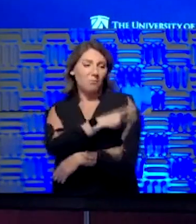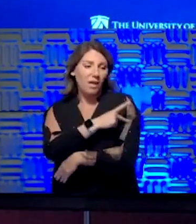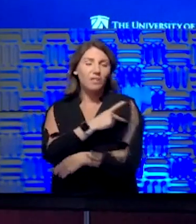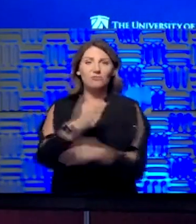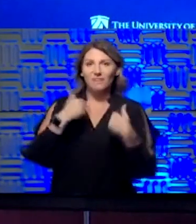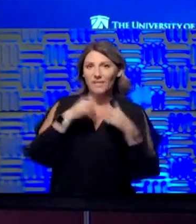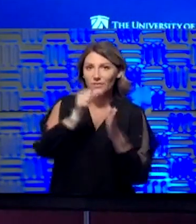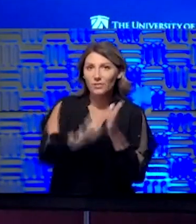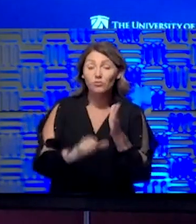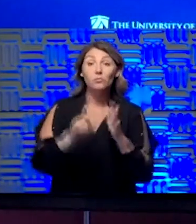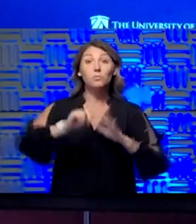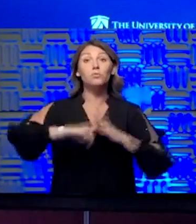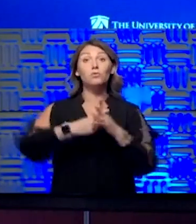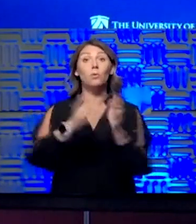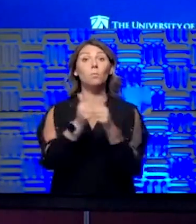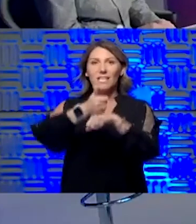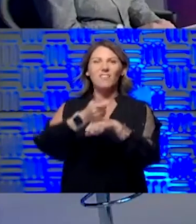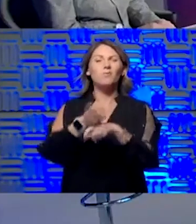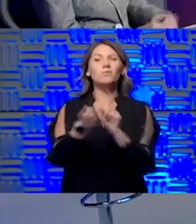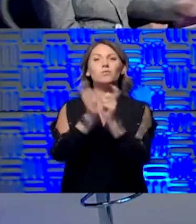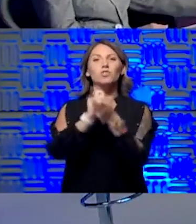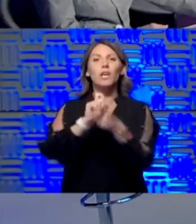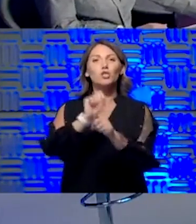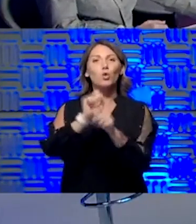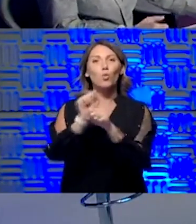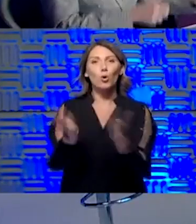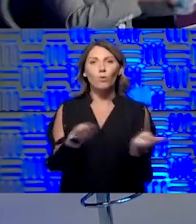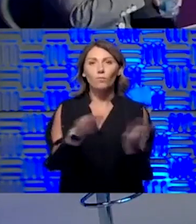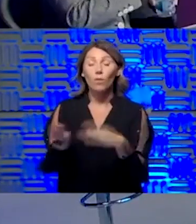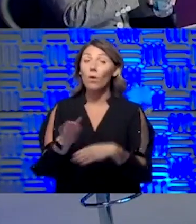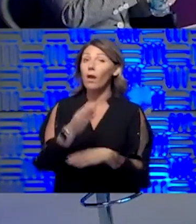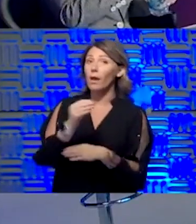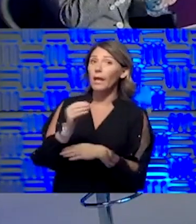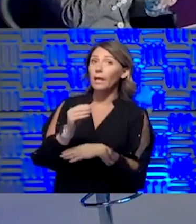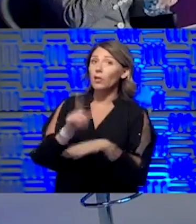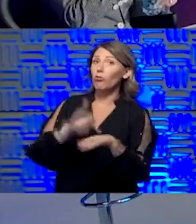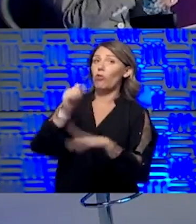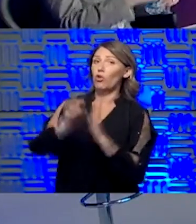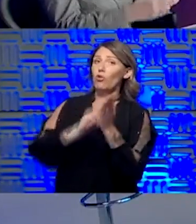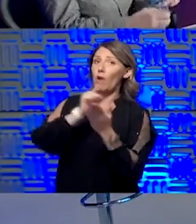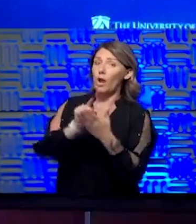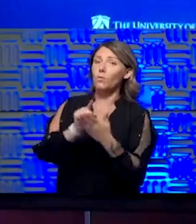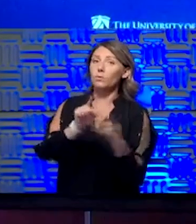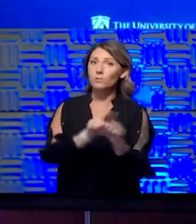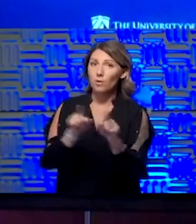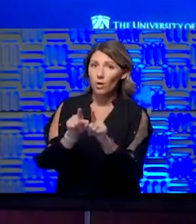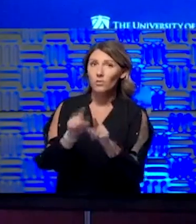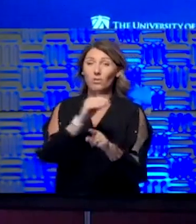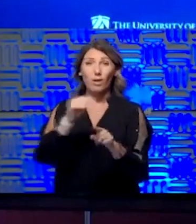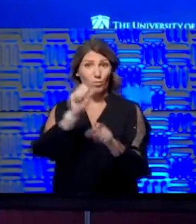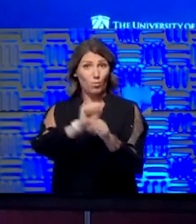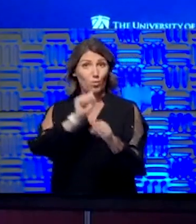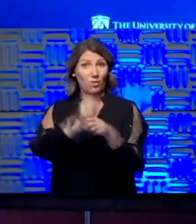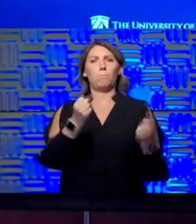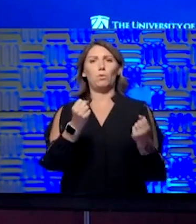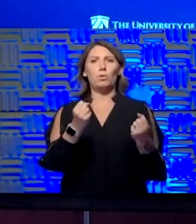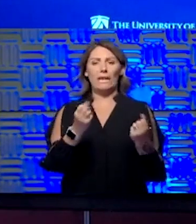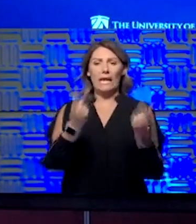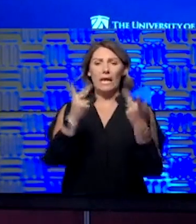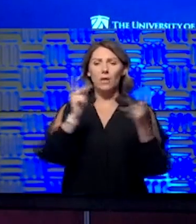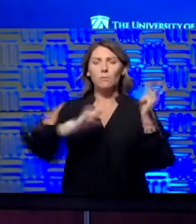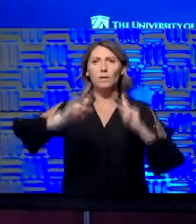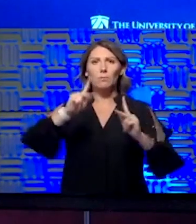going to move to Comfort Measures, and struggling with whether they can come up and see folks. We don't have visitors, but in that situation, we